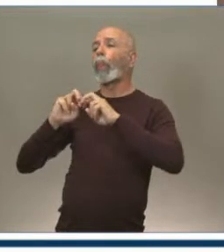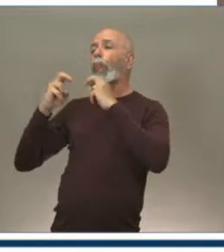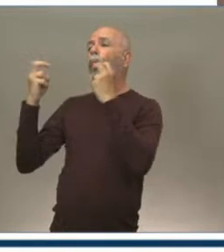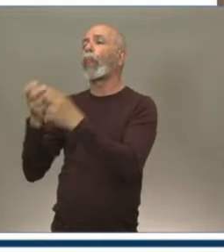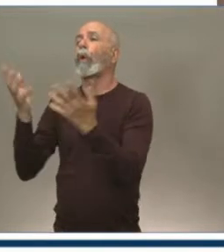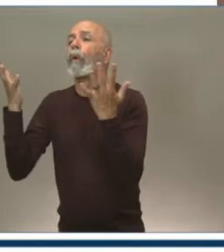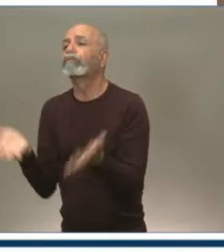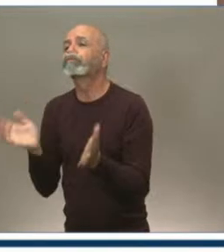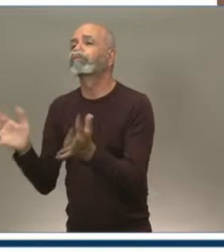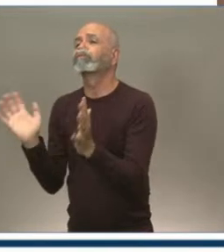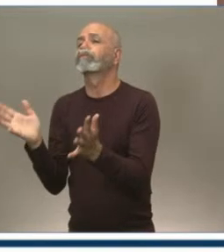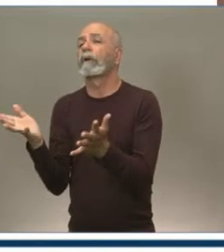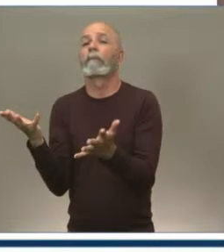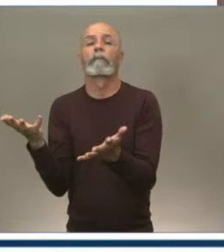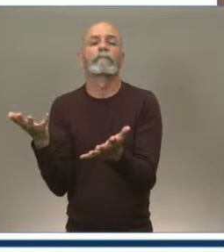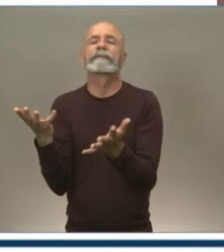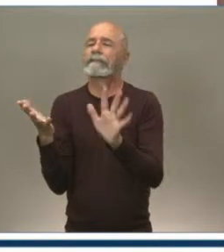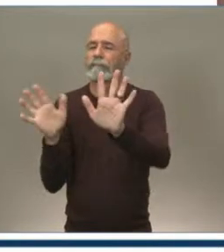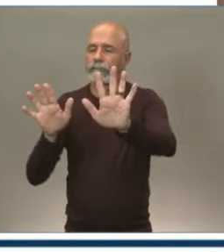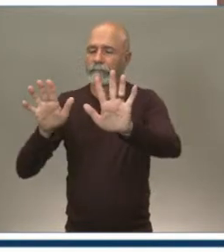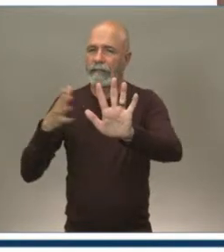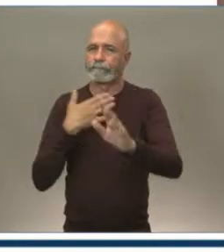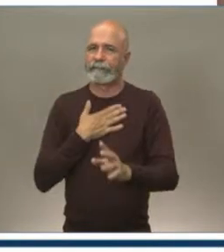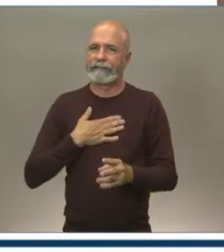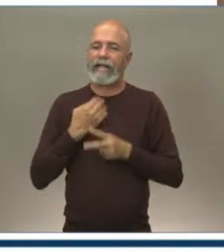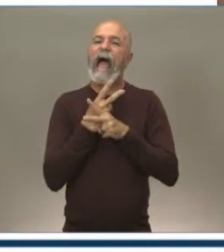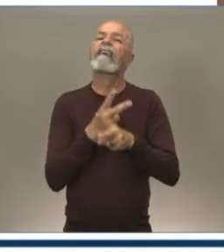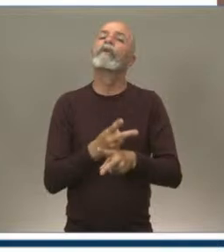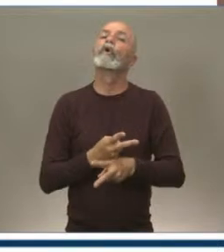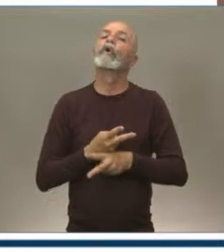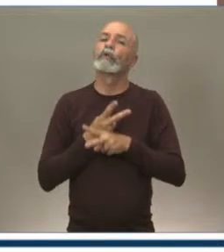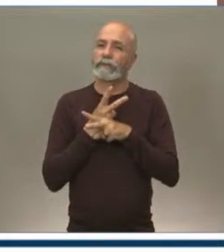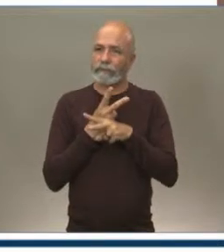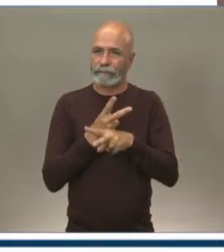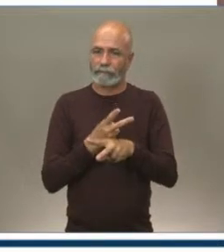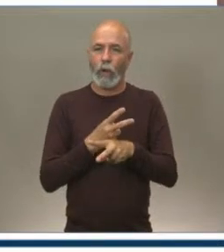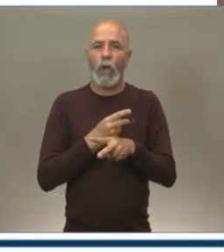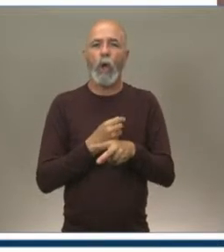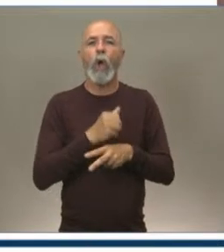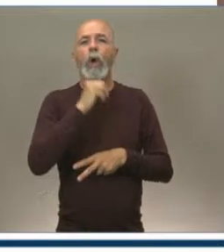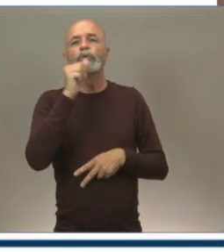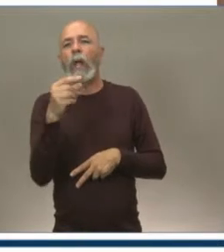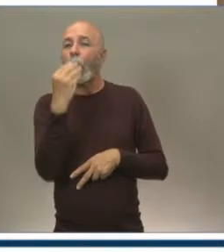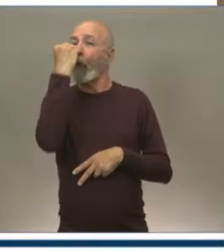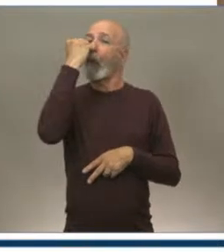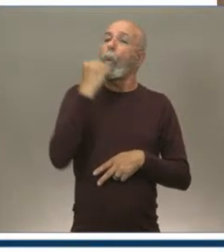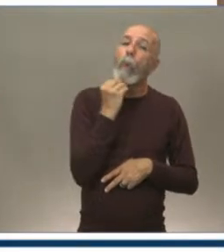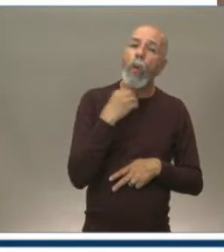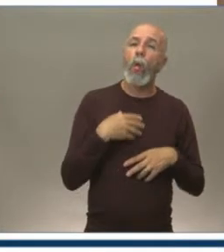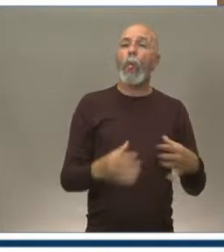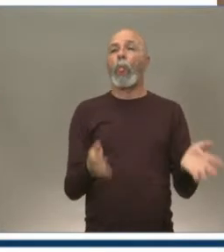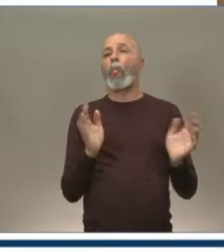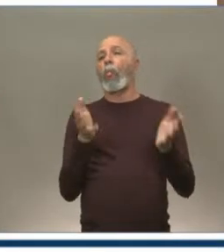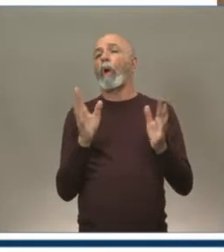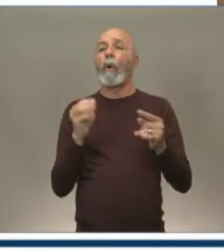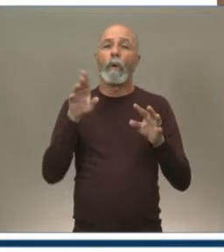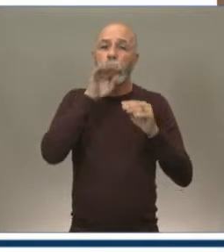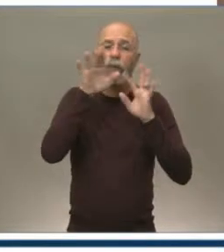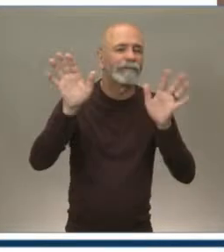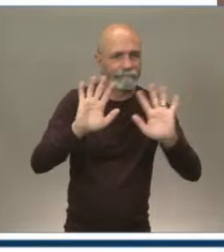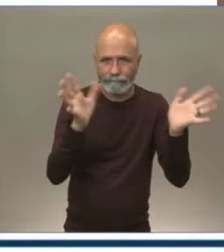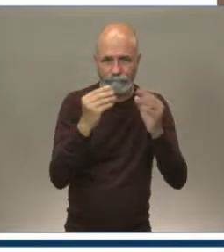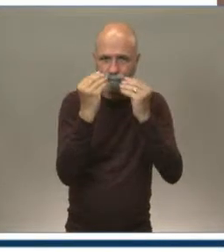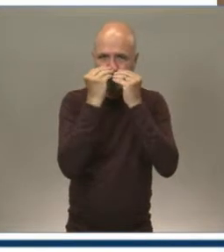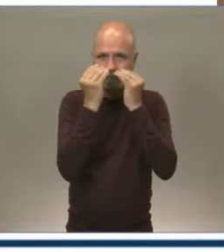careful that we're not breaking down our infection prevention protocols kind of when we are taking those breaks. And so we